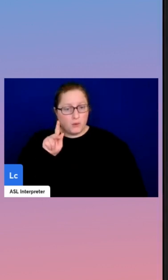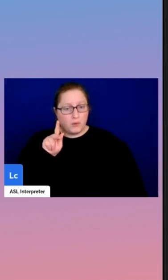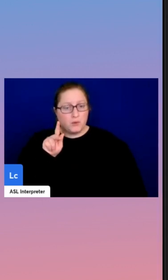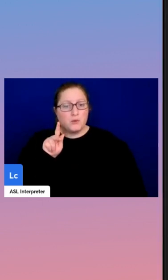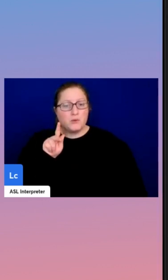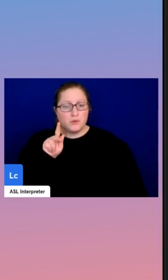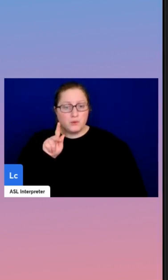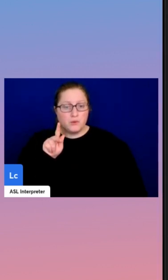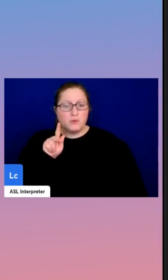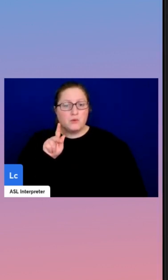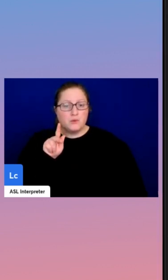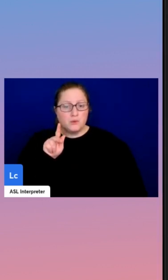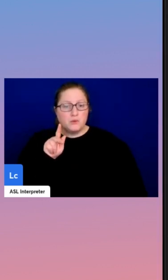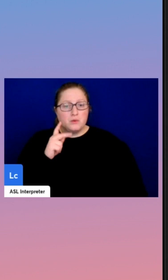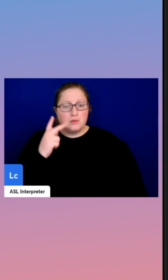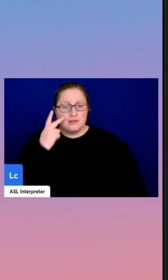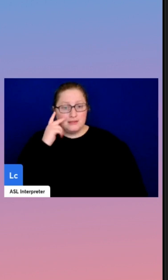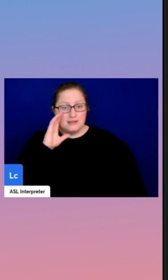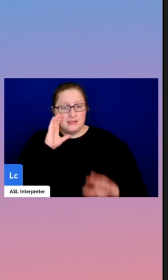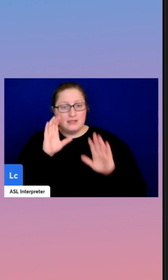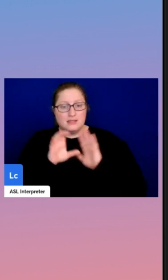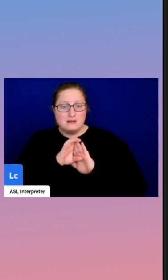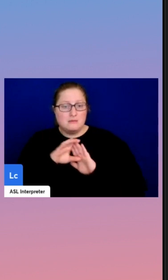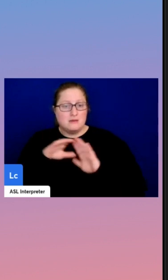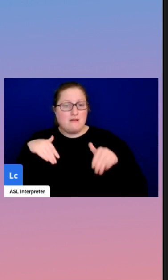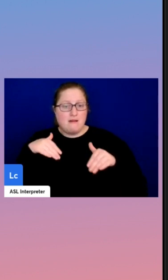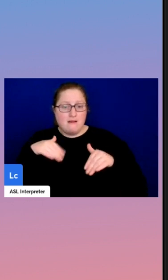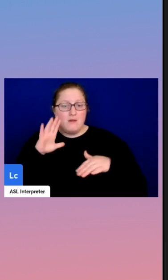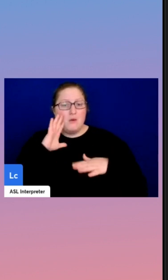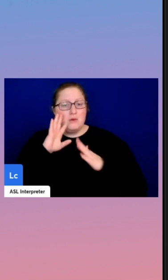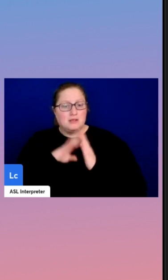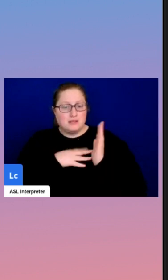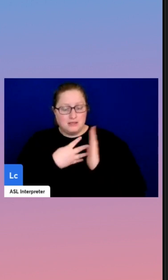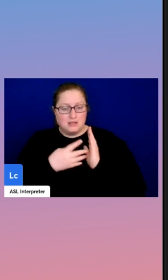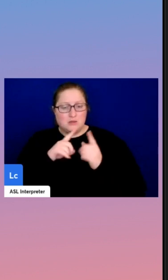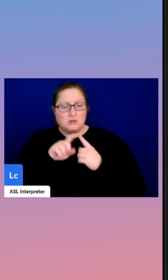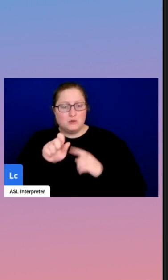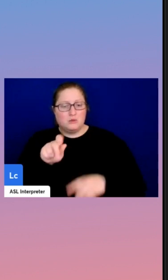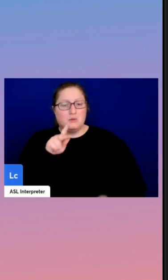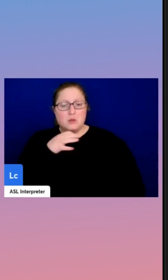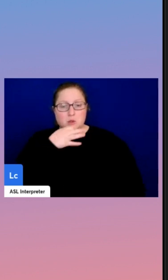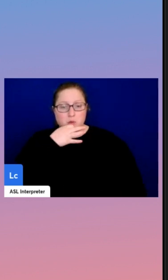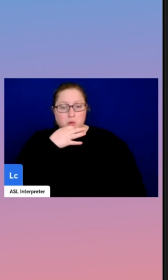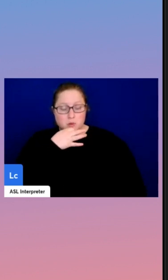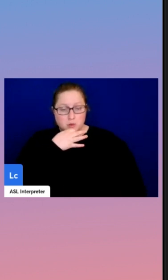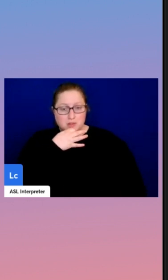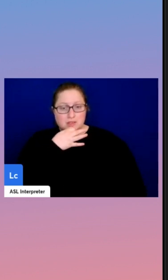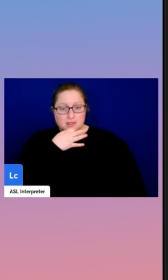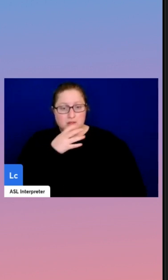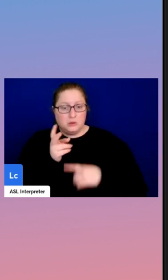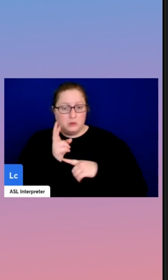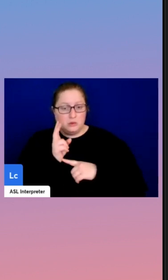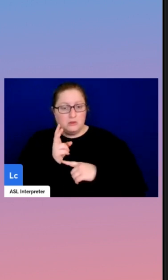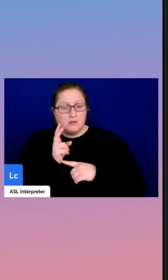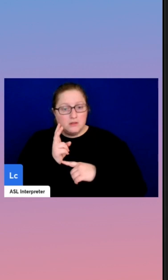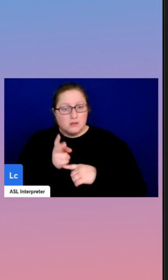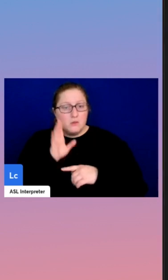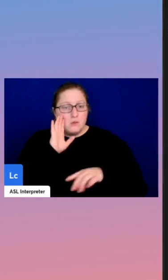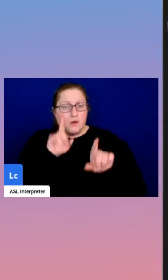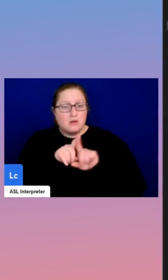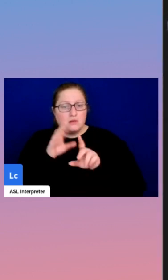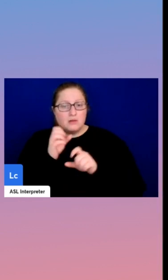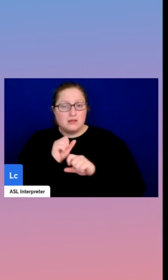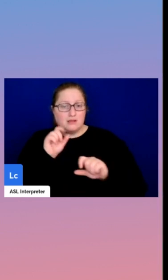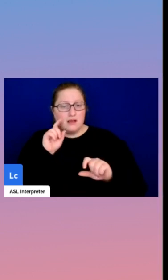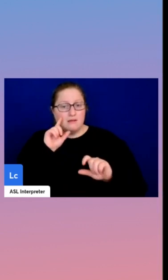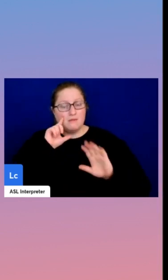the image is not revoked yet. It's scheduled to be revoked very soon. We are going to get also the notifications via